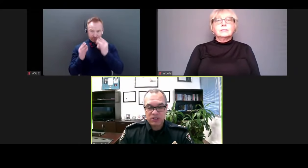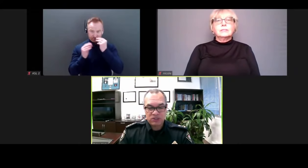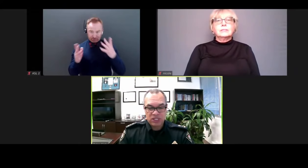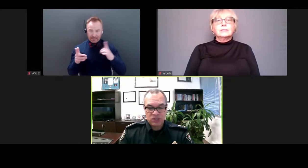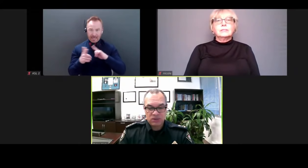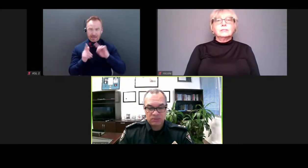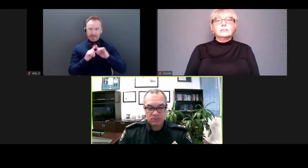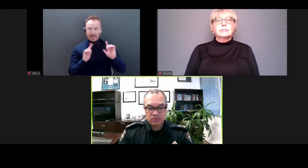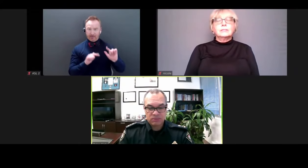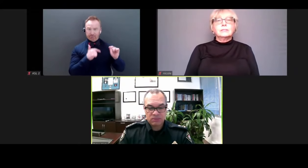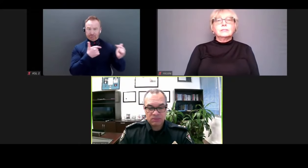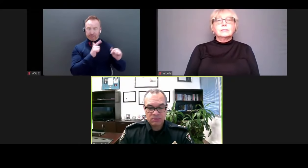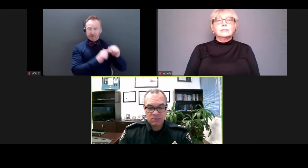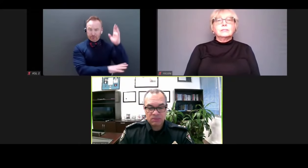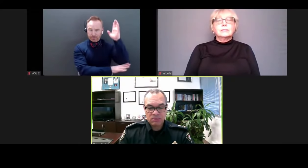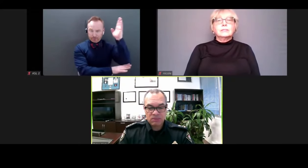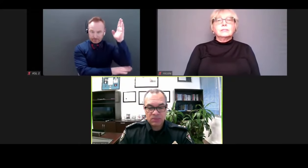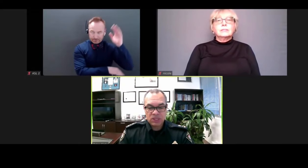of the presentation.